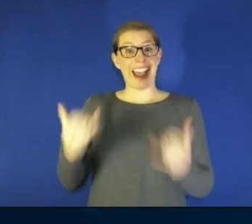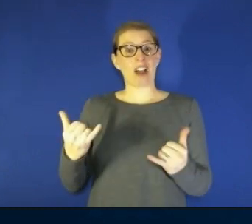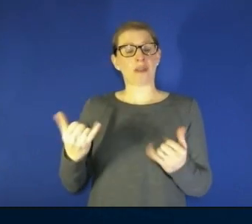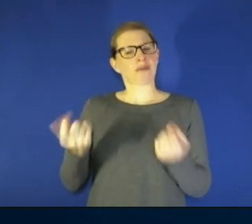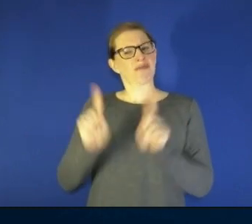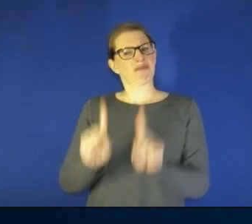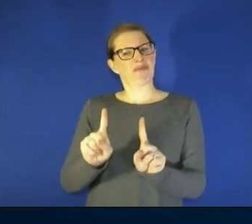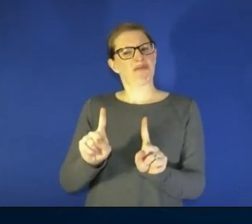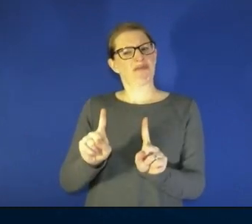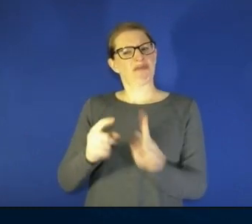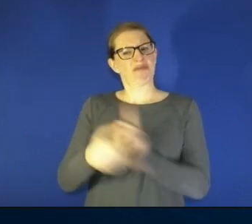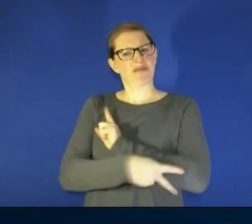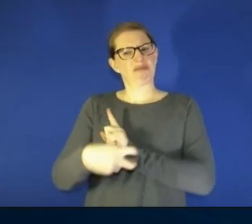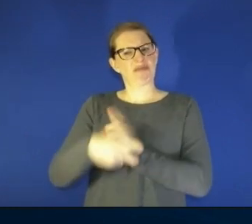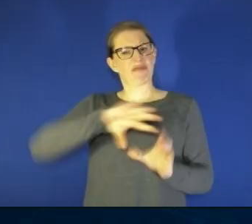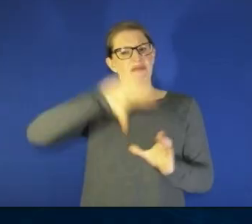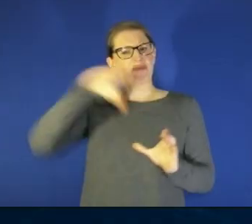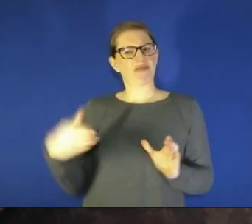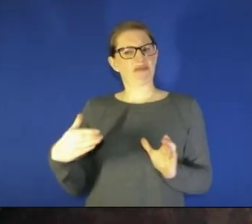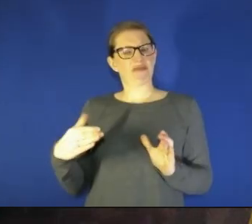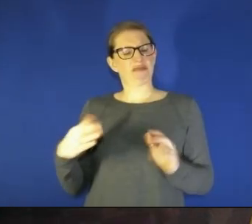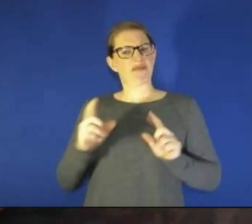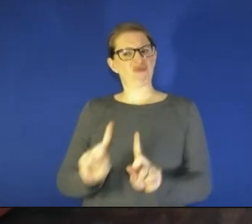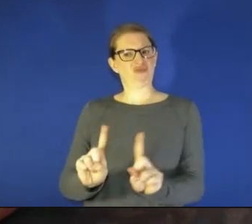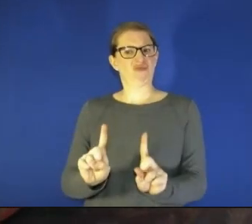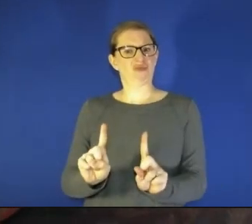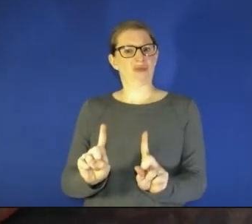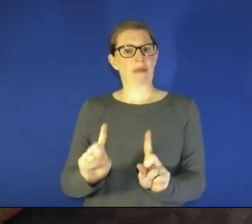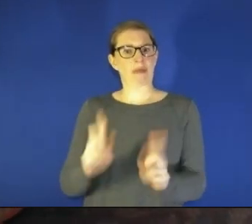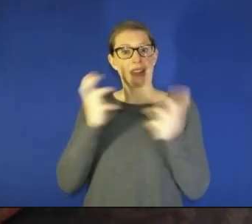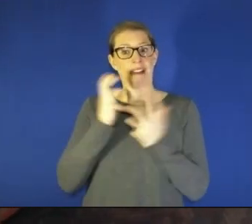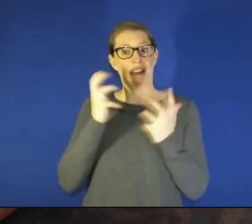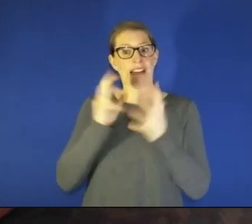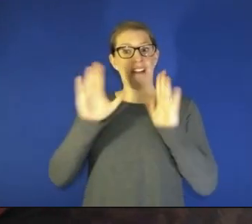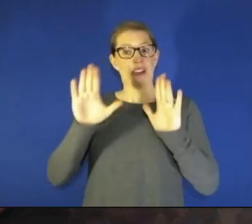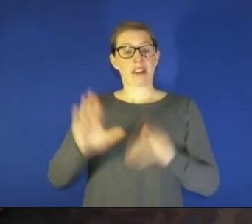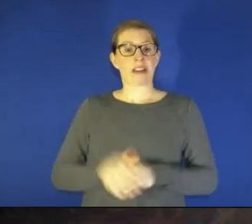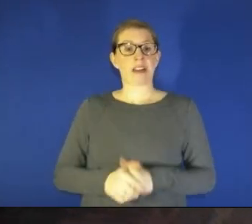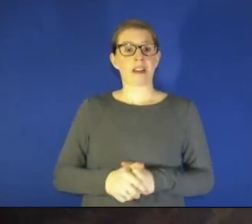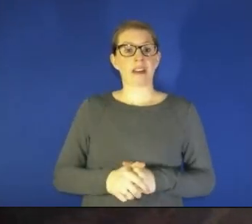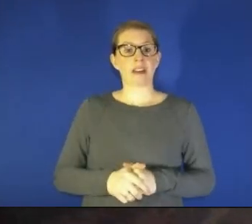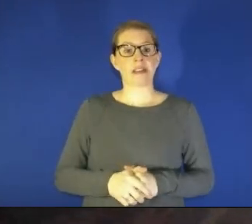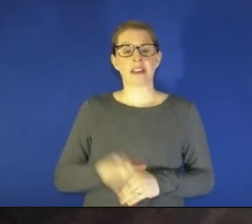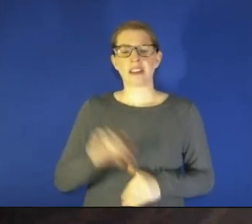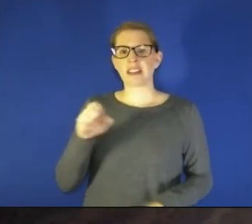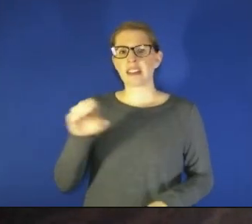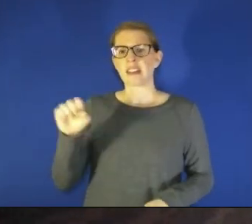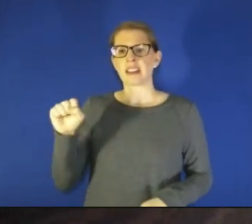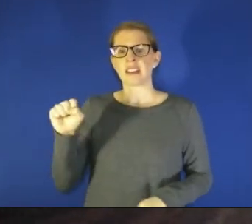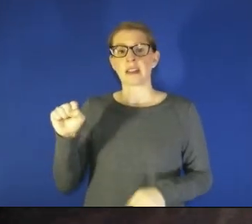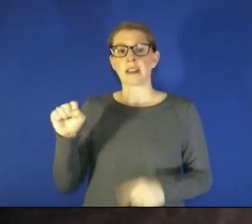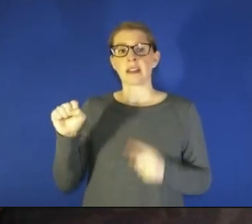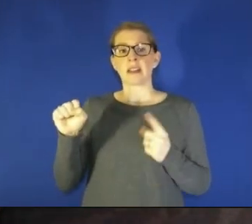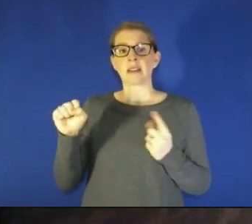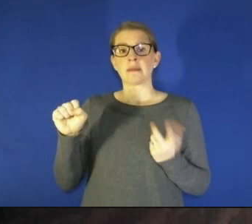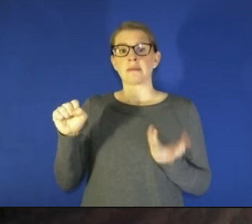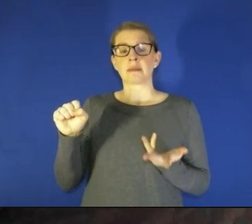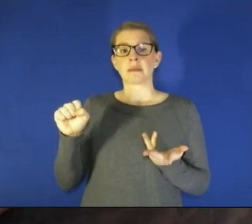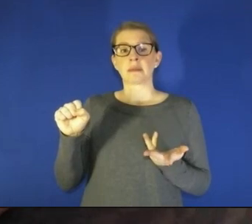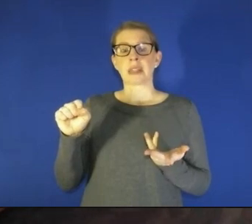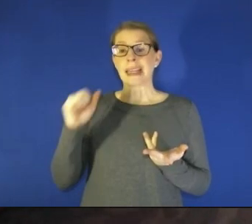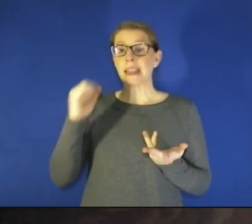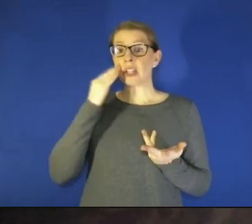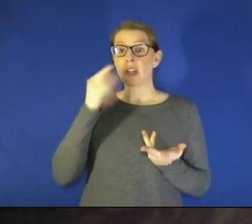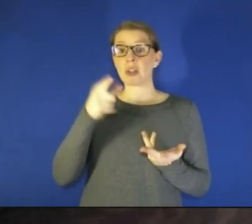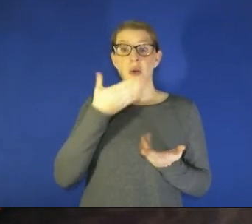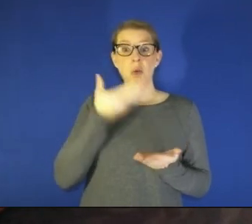stolen colon. Yes. What's going on? This is incredible. Well, Jess, first of all, I know you so well now. This has been Right? such an